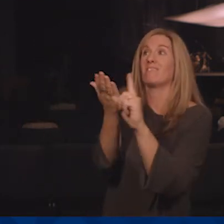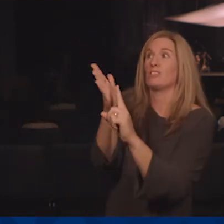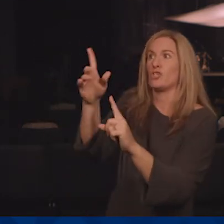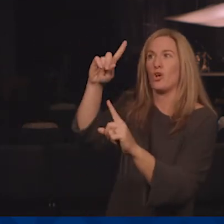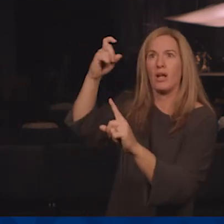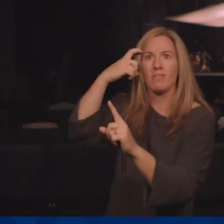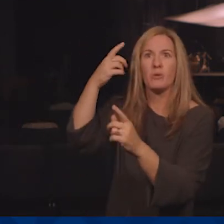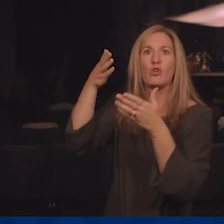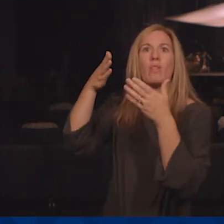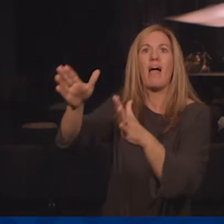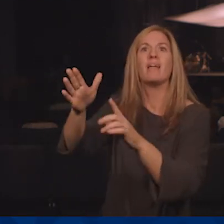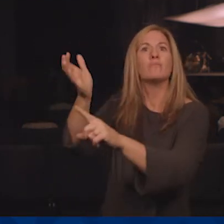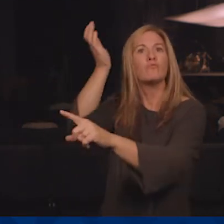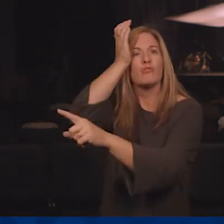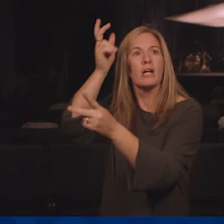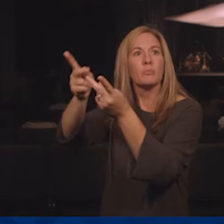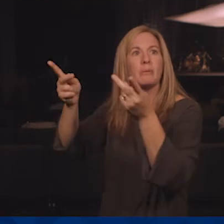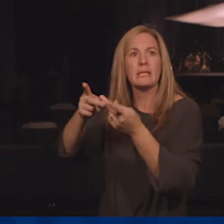daughter.